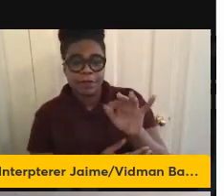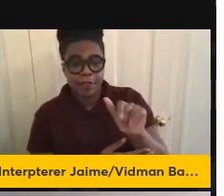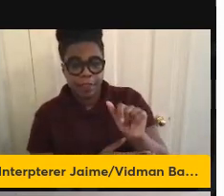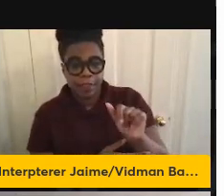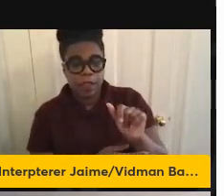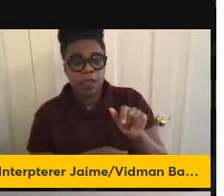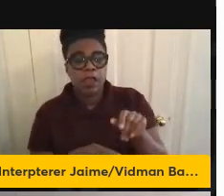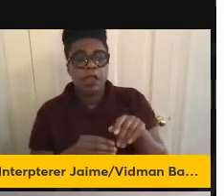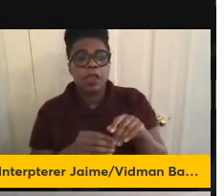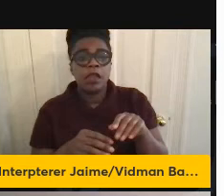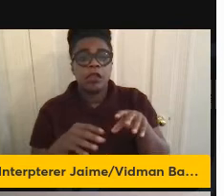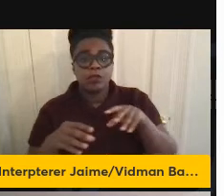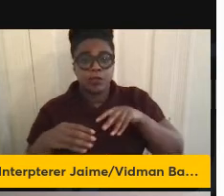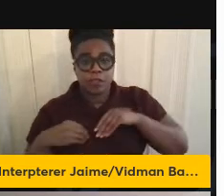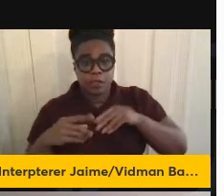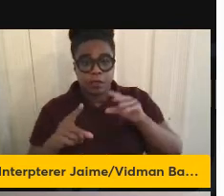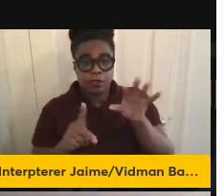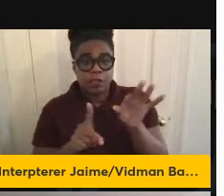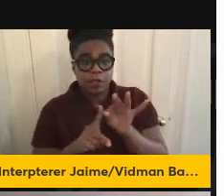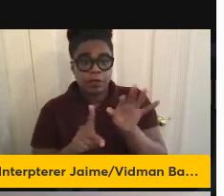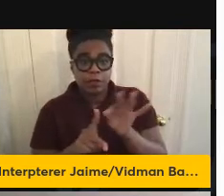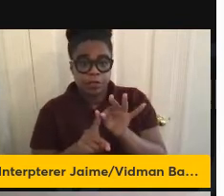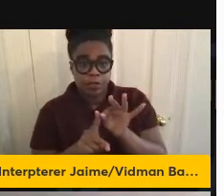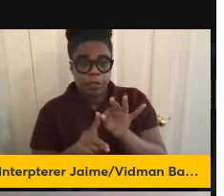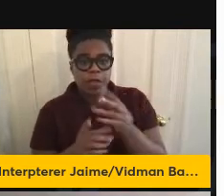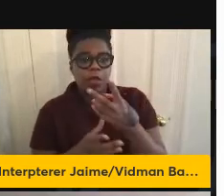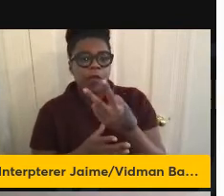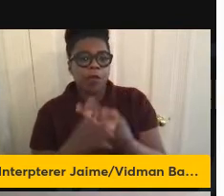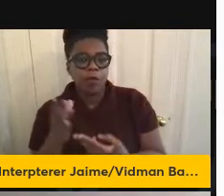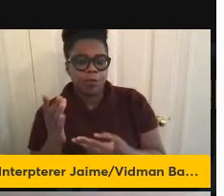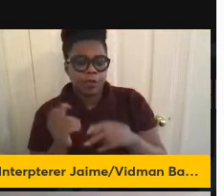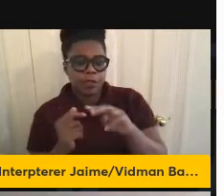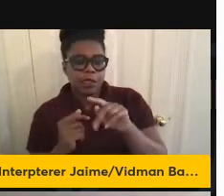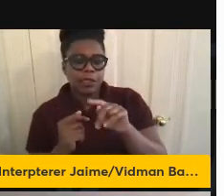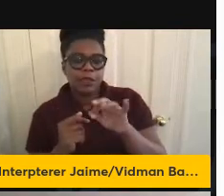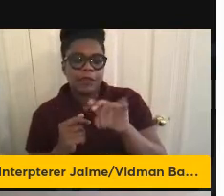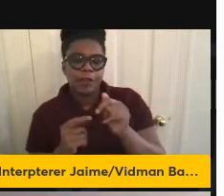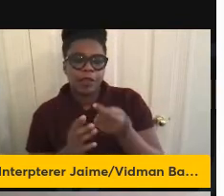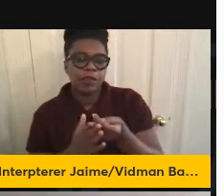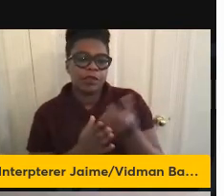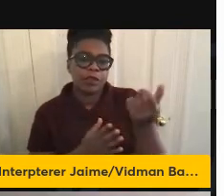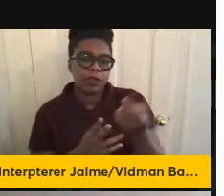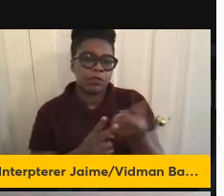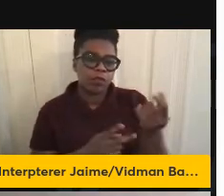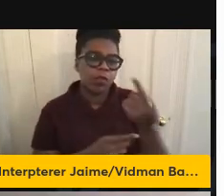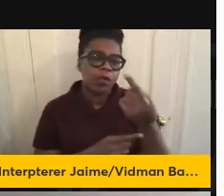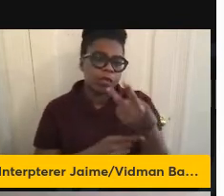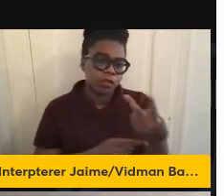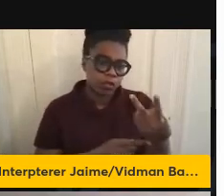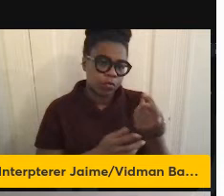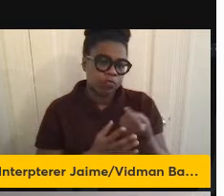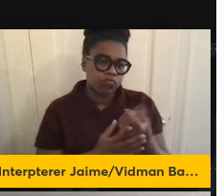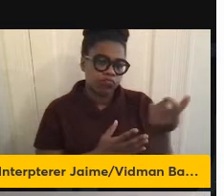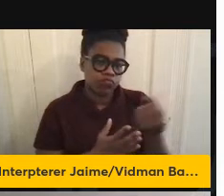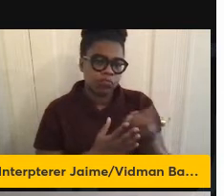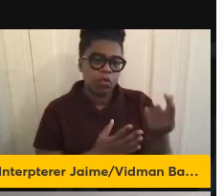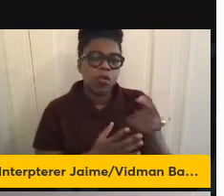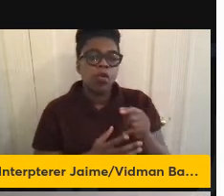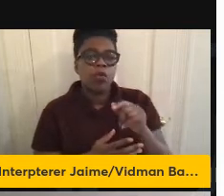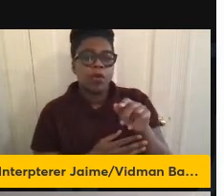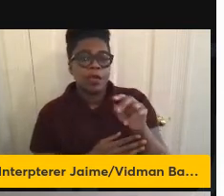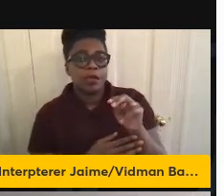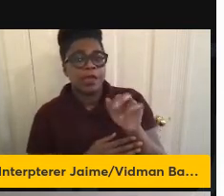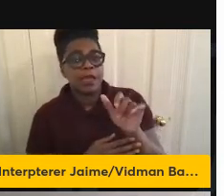because in this chimera, both TNF-alpha receptors are knocked out, receptor 1 and 2. So when the non-hematopoietic